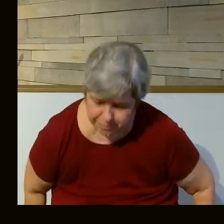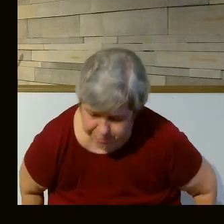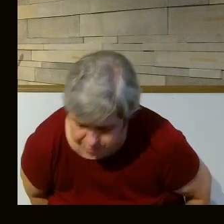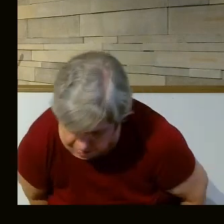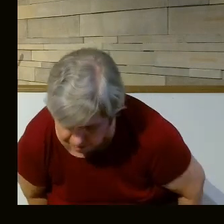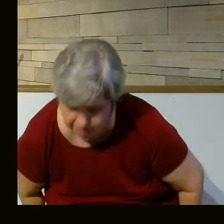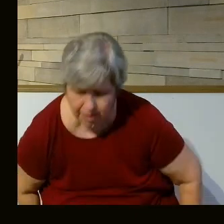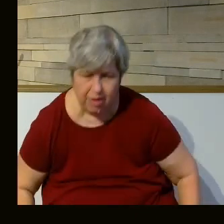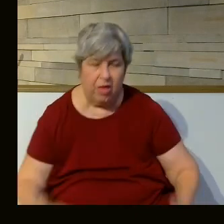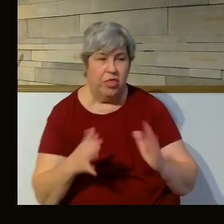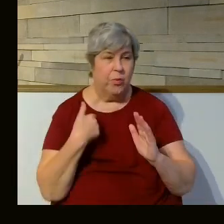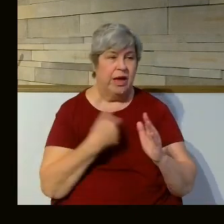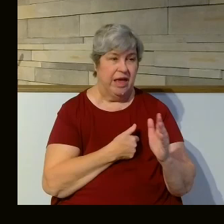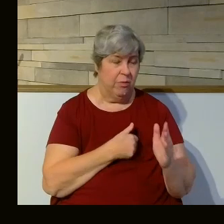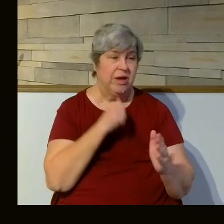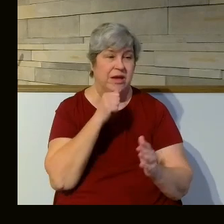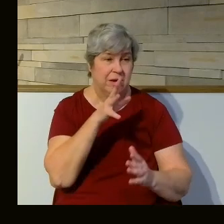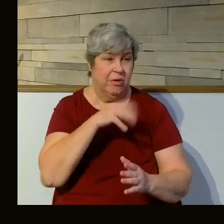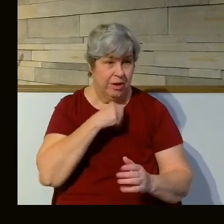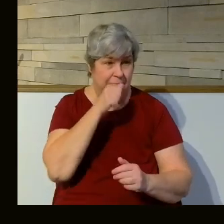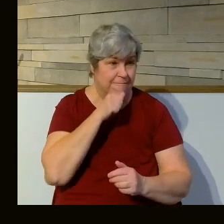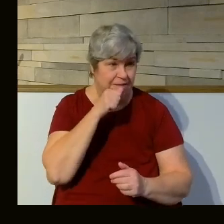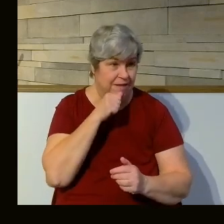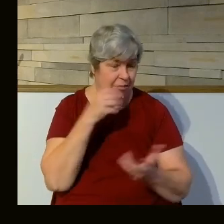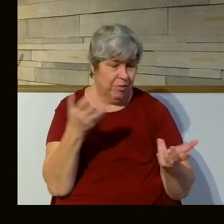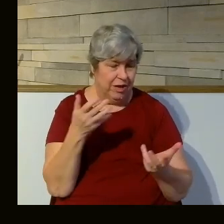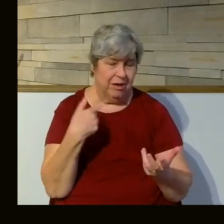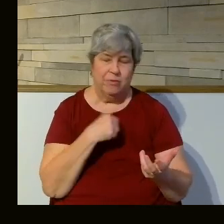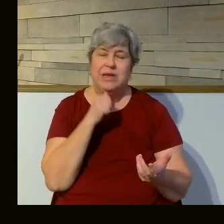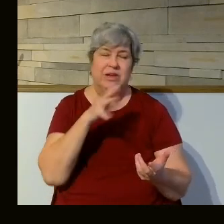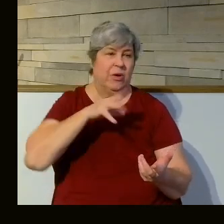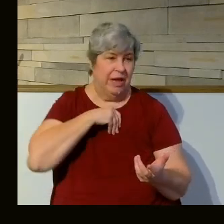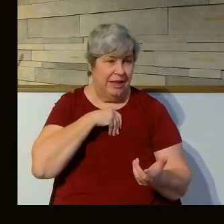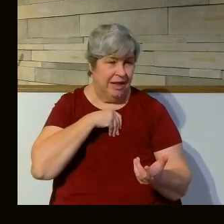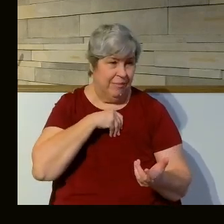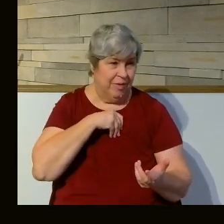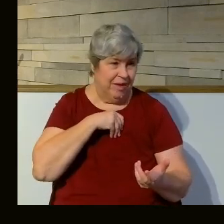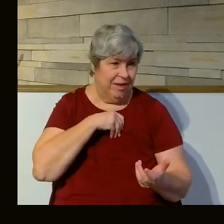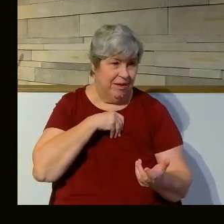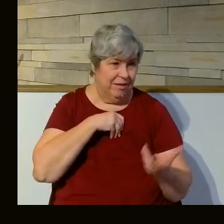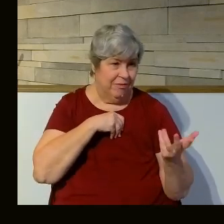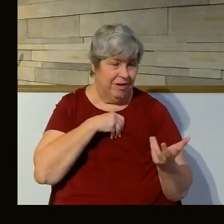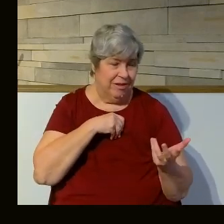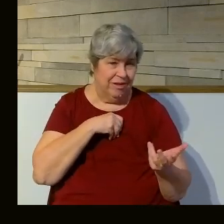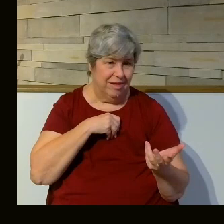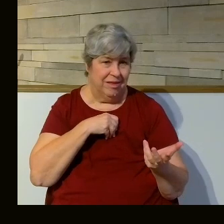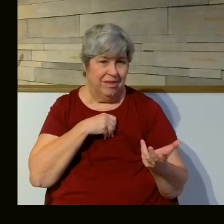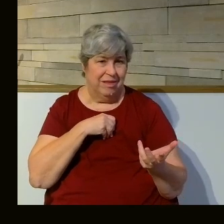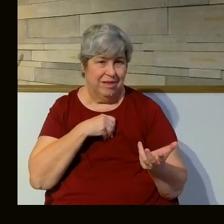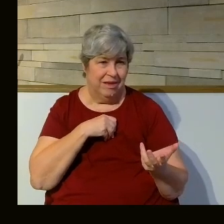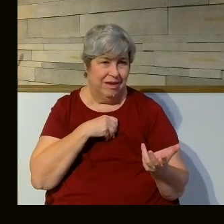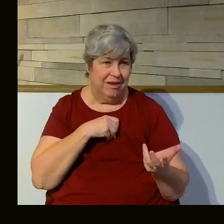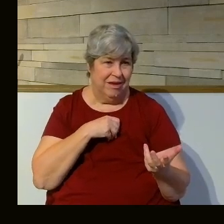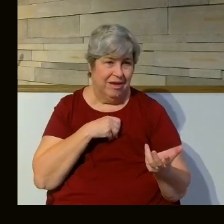are intolerant follows this way. We're intolerant to the point, better than those